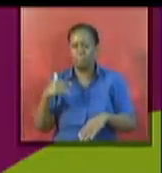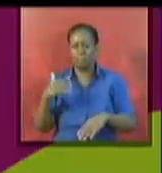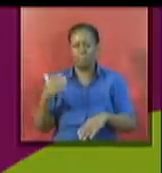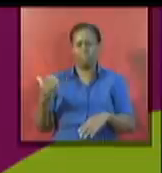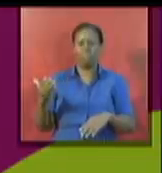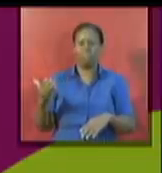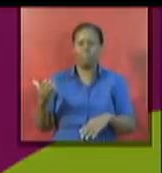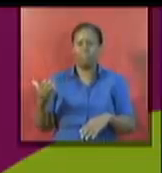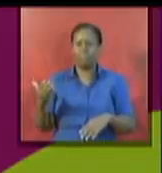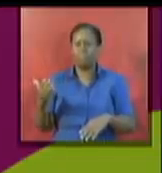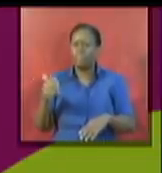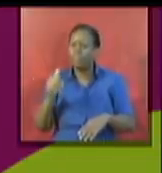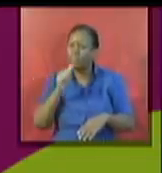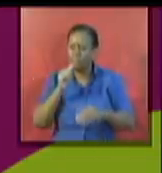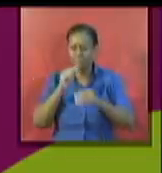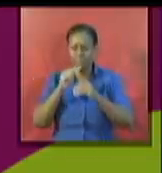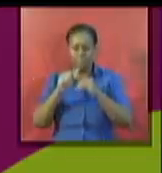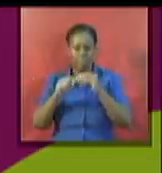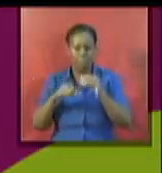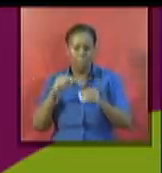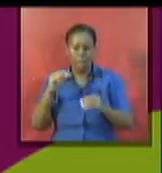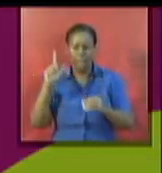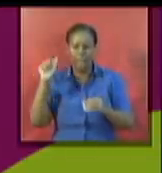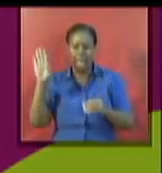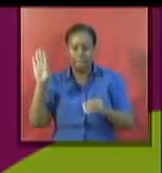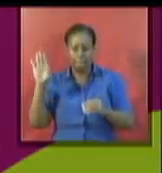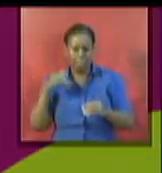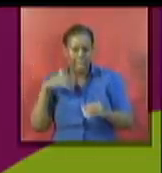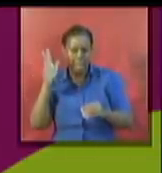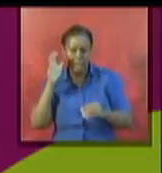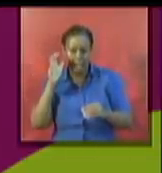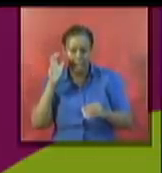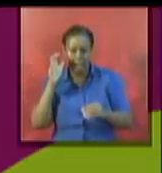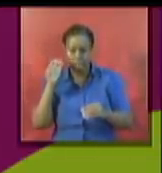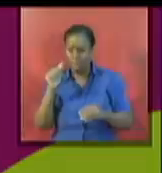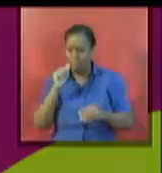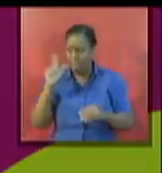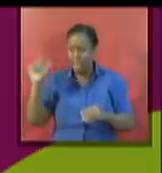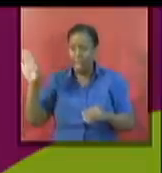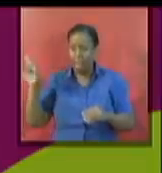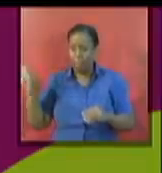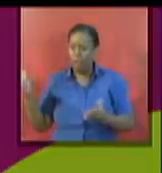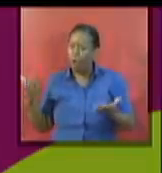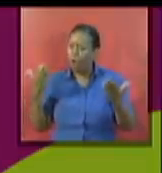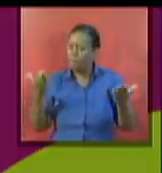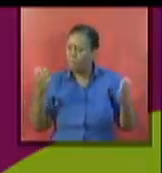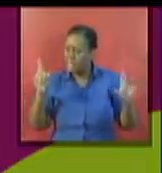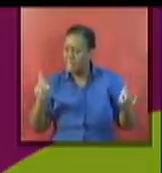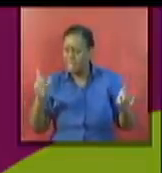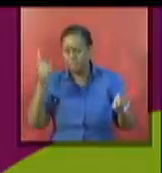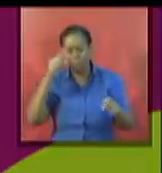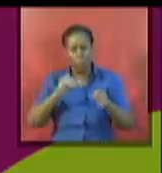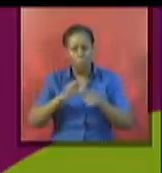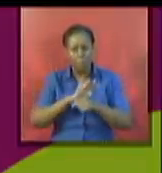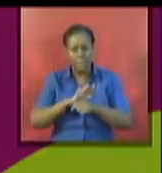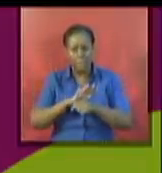to us at our news desk that there is a private facility offering testing for COVID-19, and sanitization in the room that